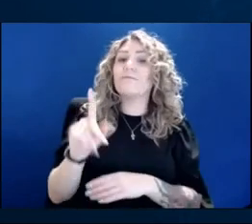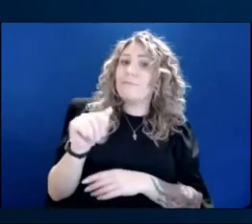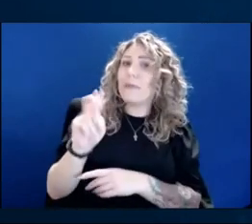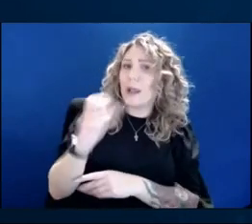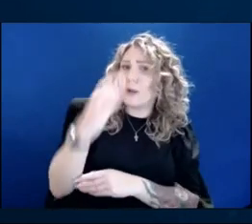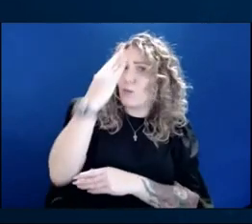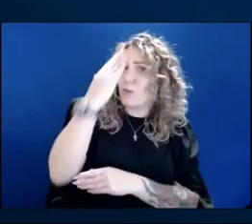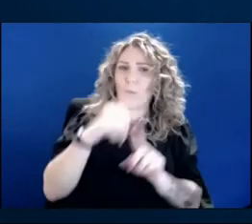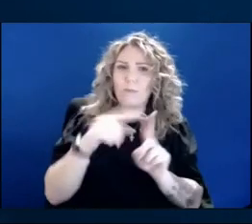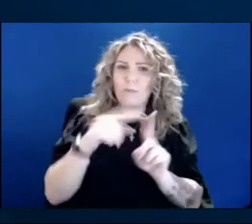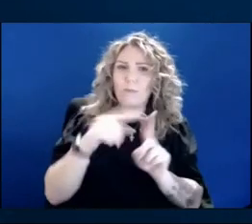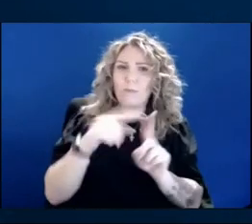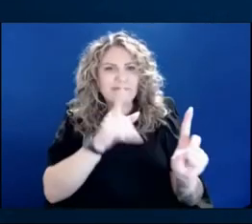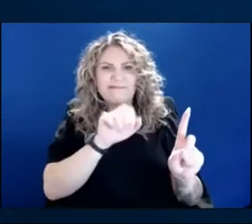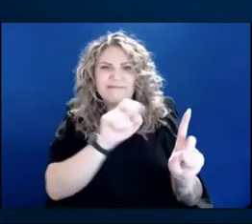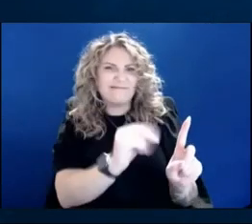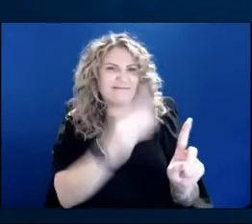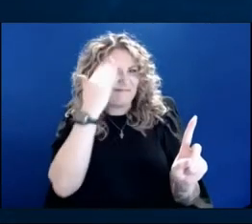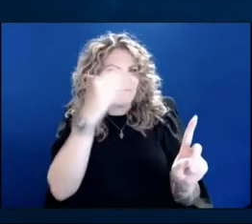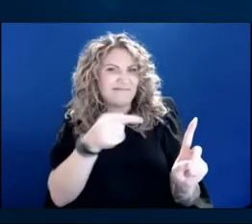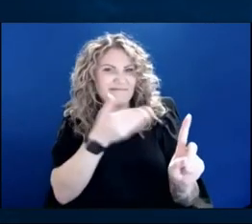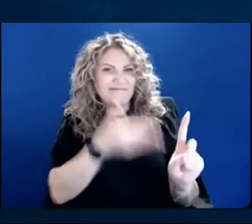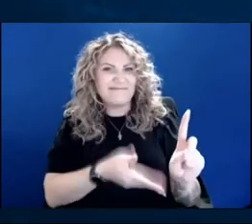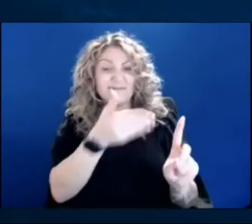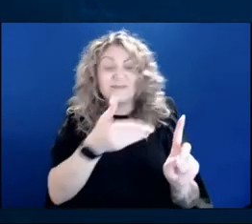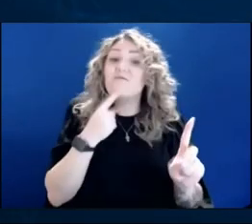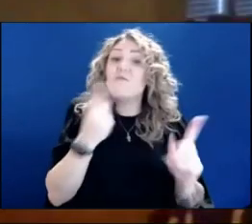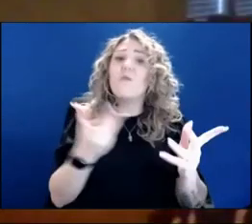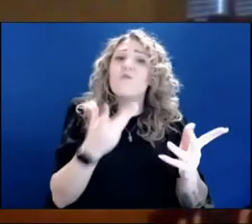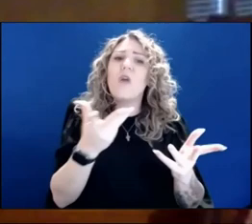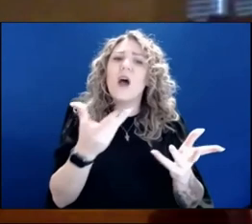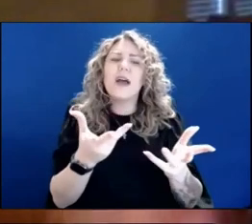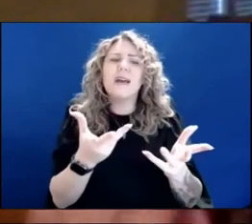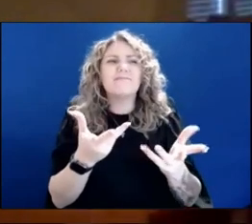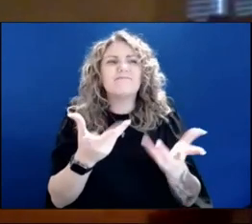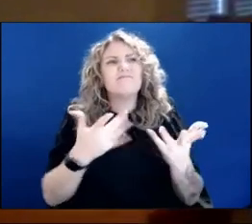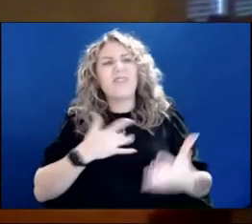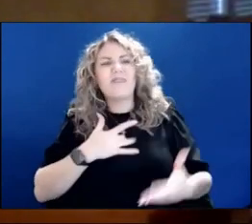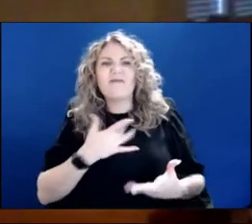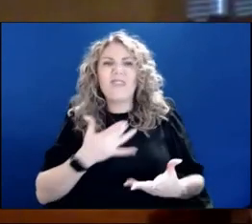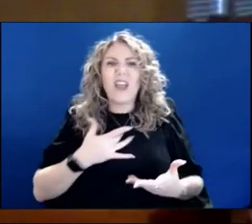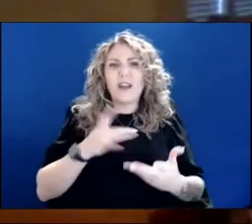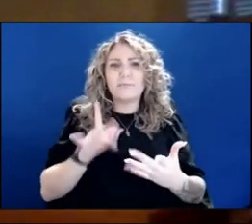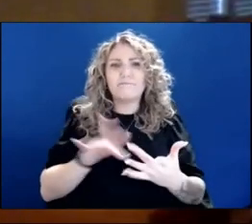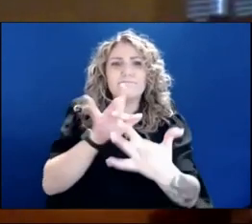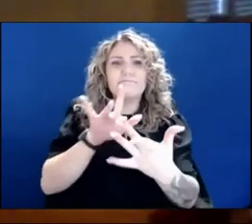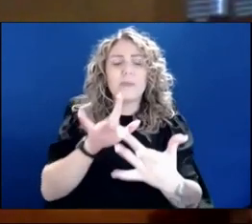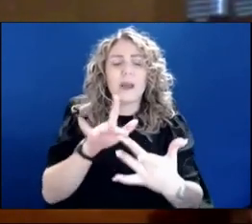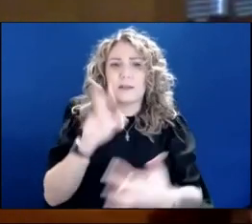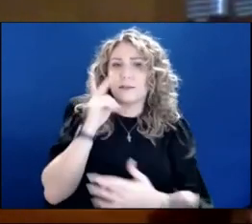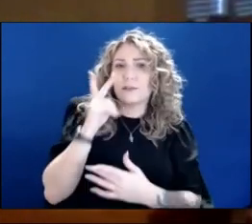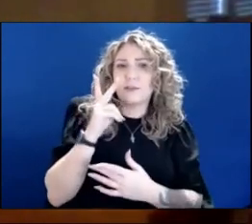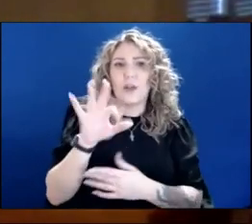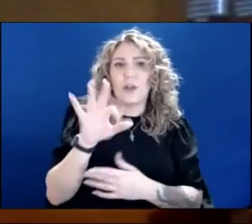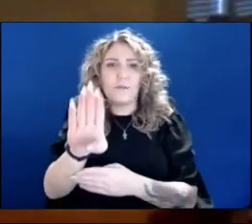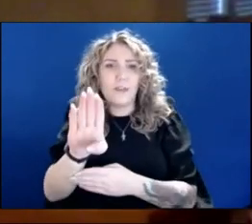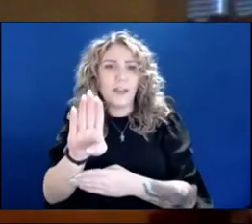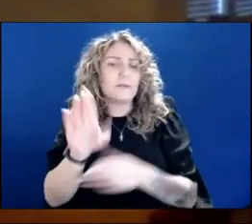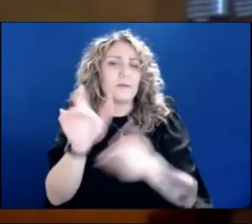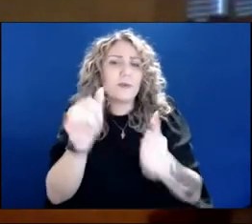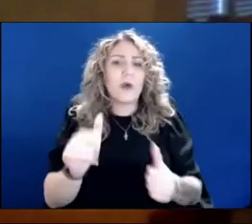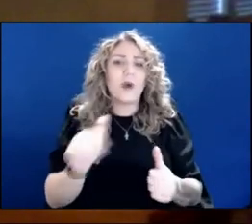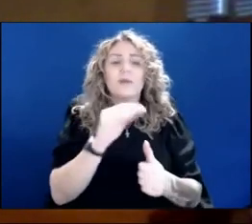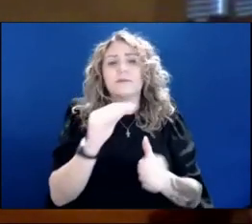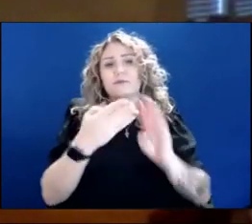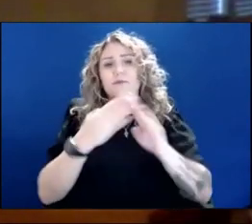you to reach out to them? Absolutely. You know, I saw the Facebook post, and community service and giving back has been a huge